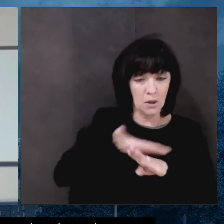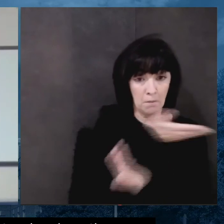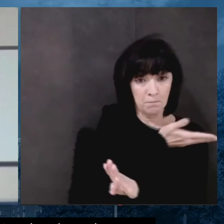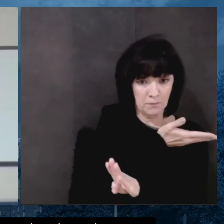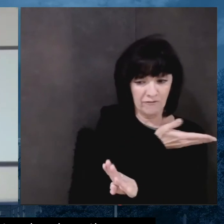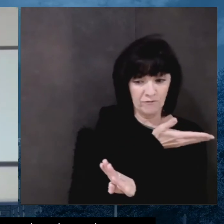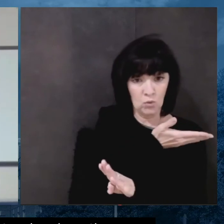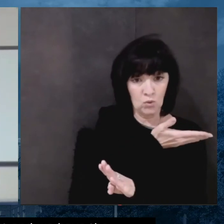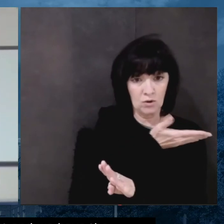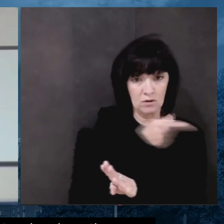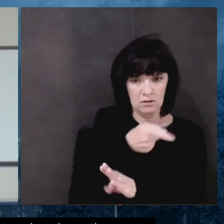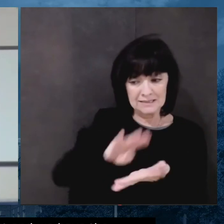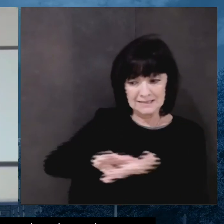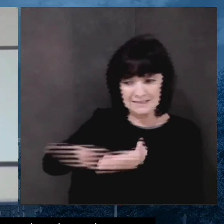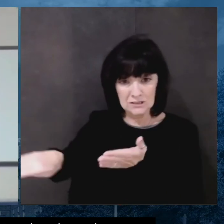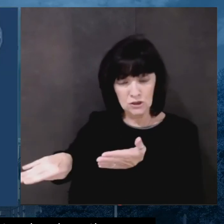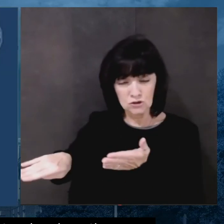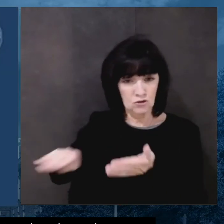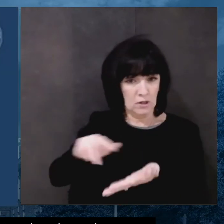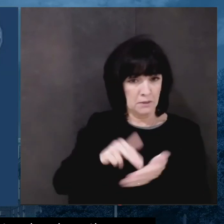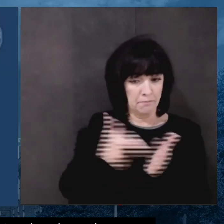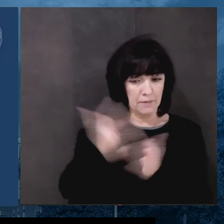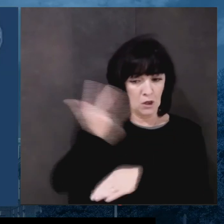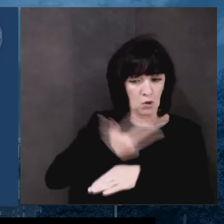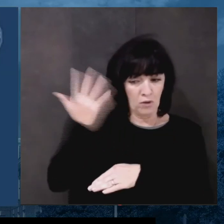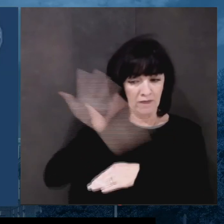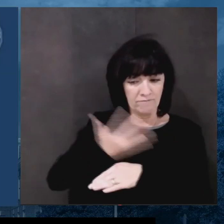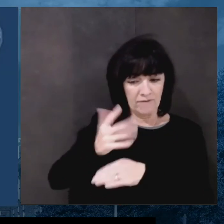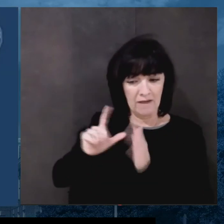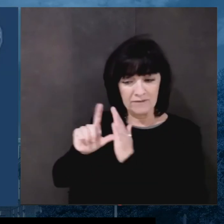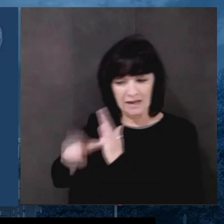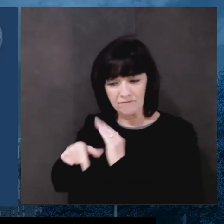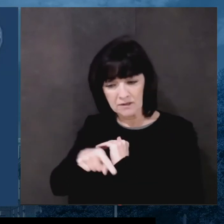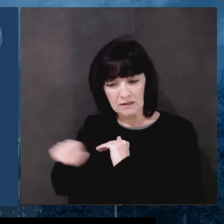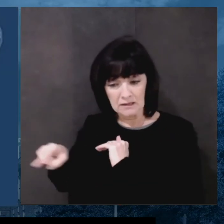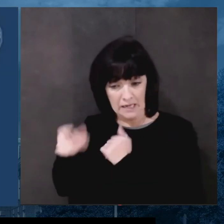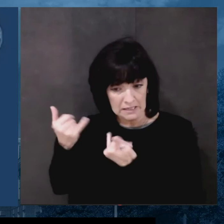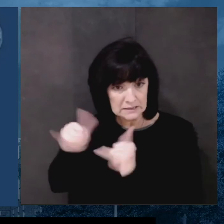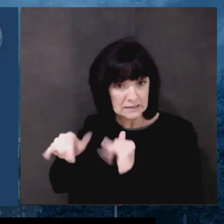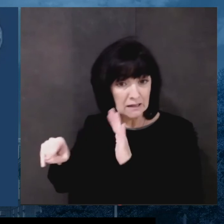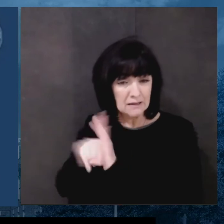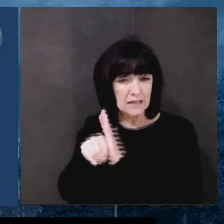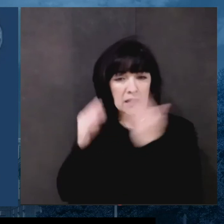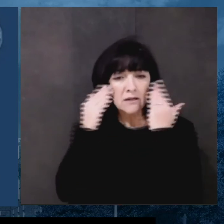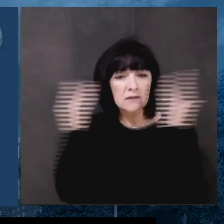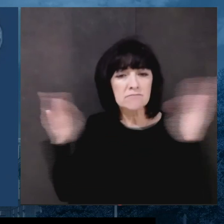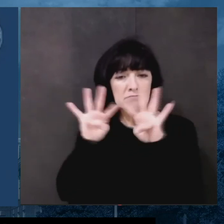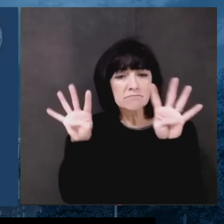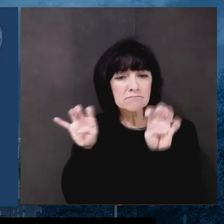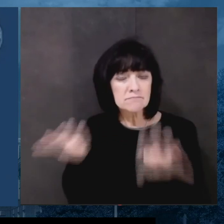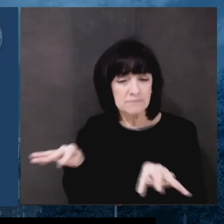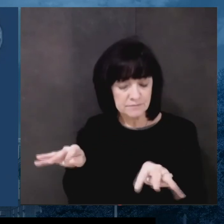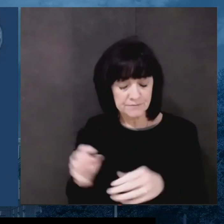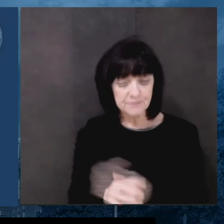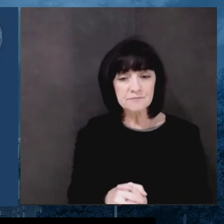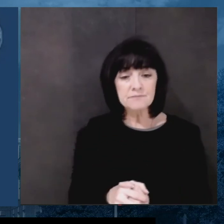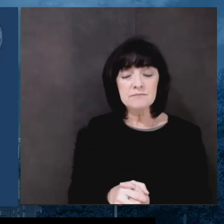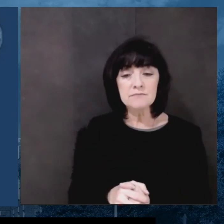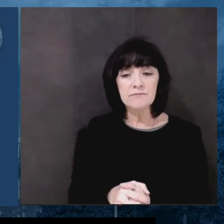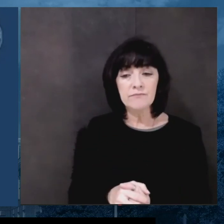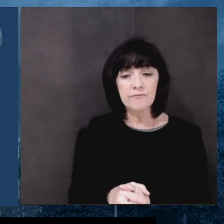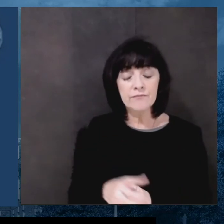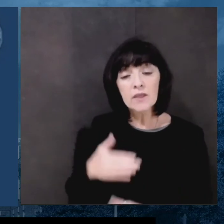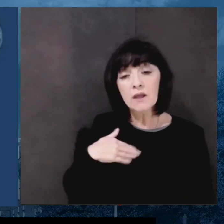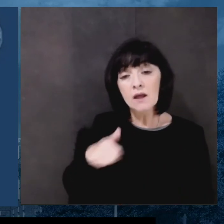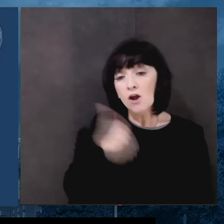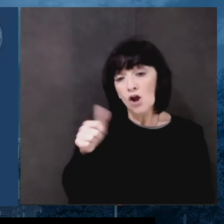discharge. Okay. And my other question kind of goes back to what we've seen in the last 24 hours in Kent